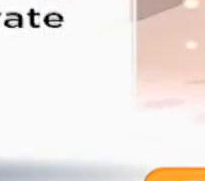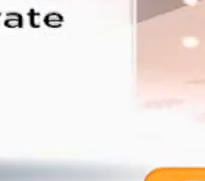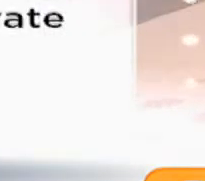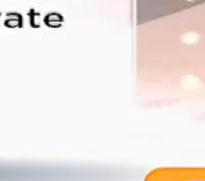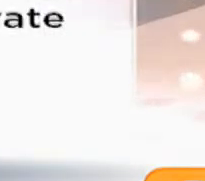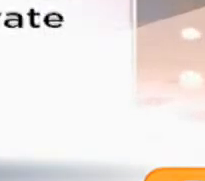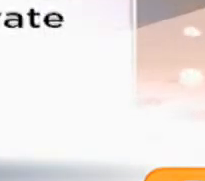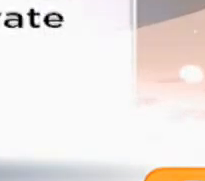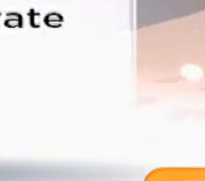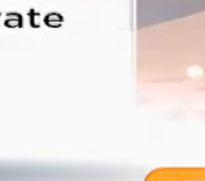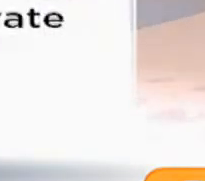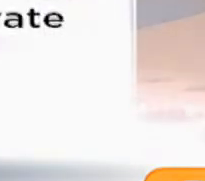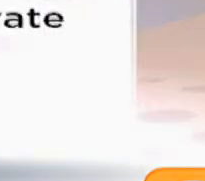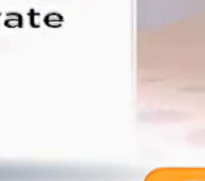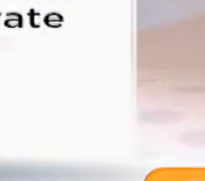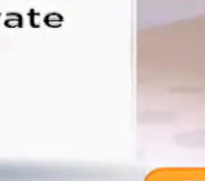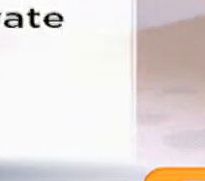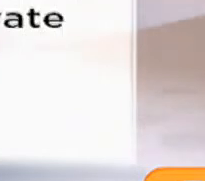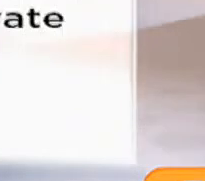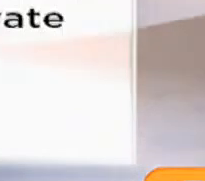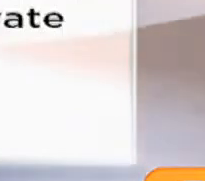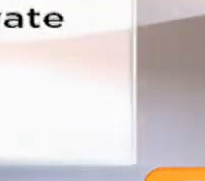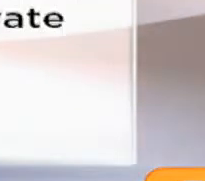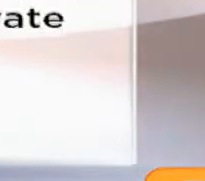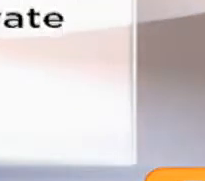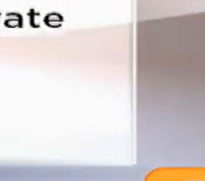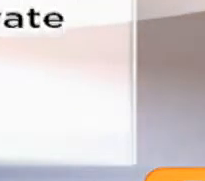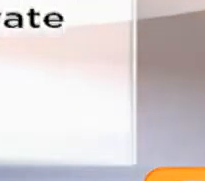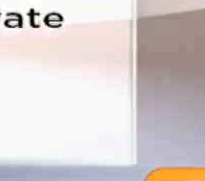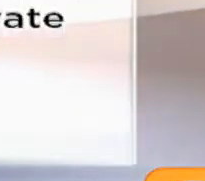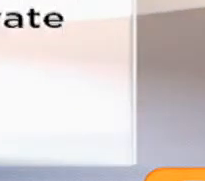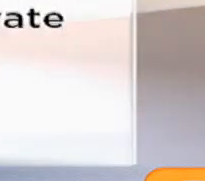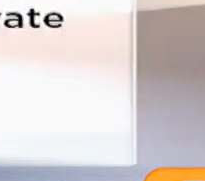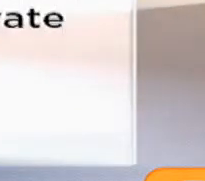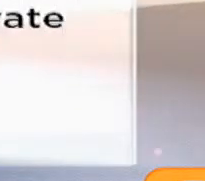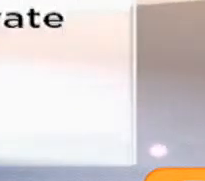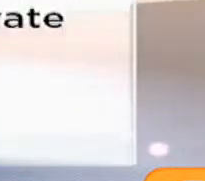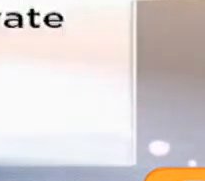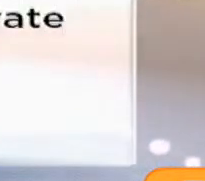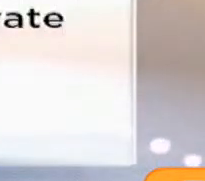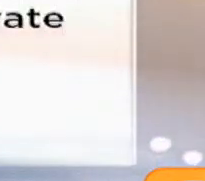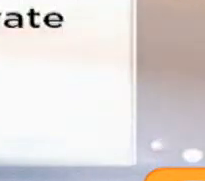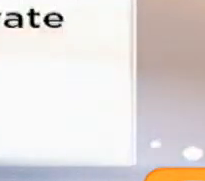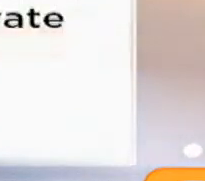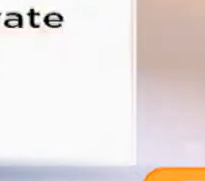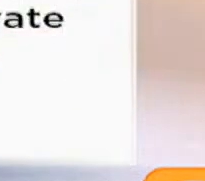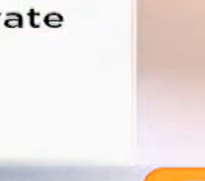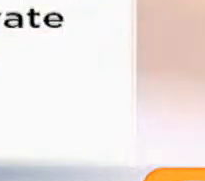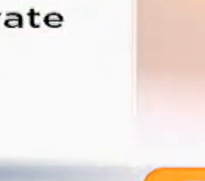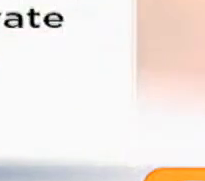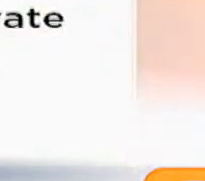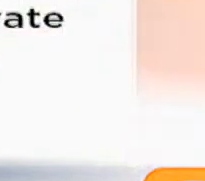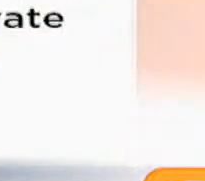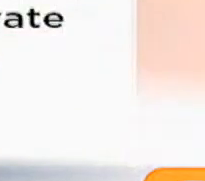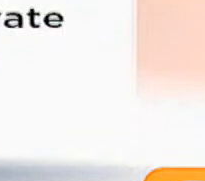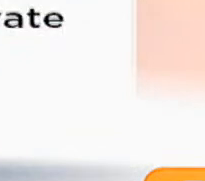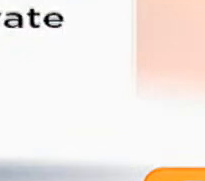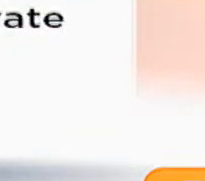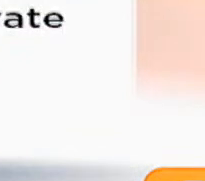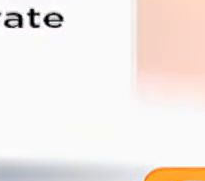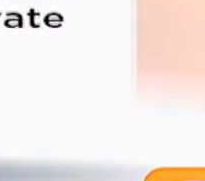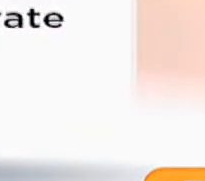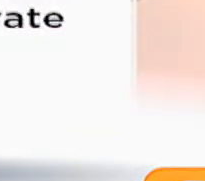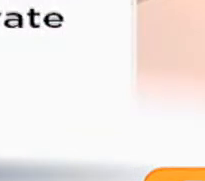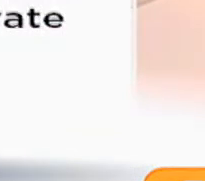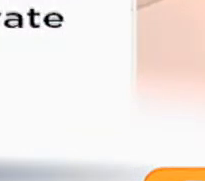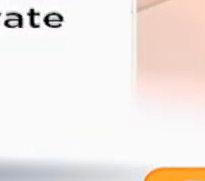Michuki says, CBC is the best education system for this generation. We need to polish some few issues and simplify the delivery of